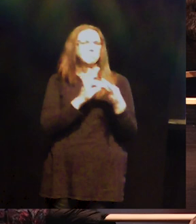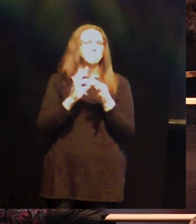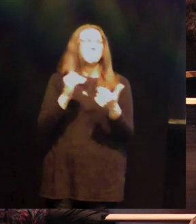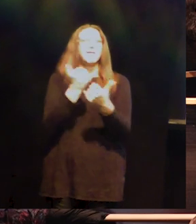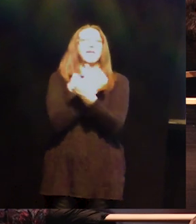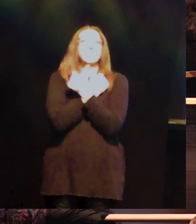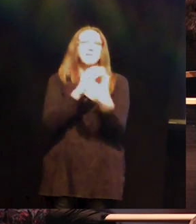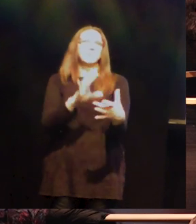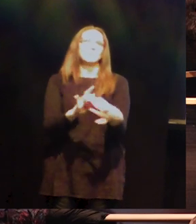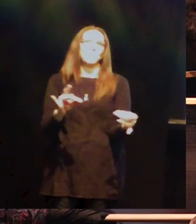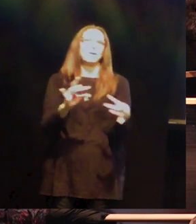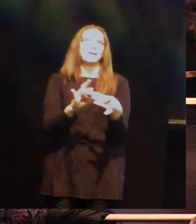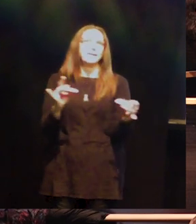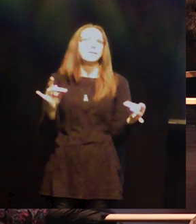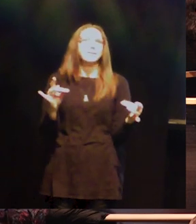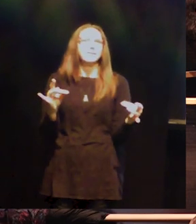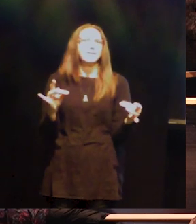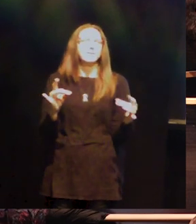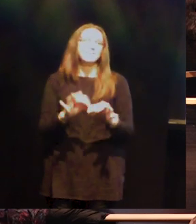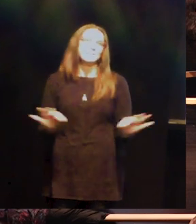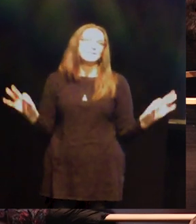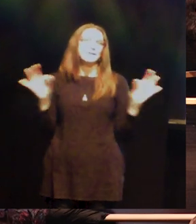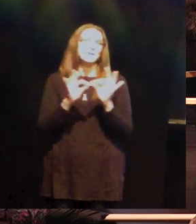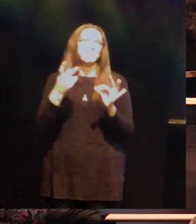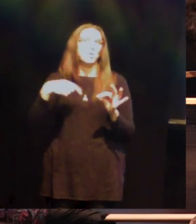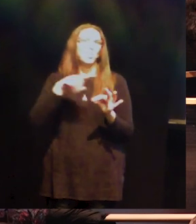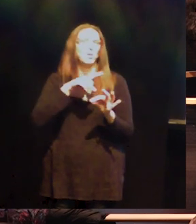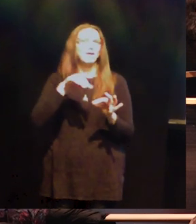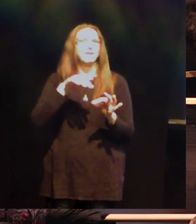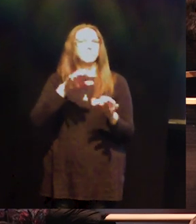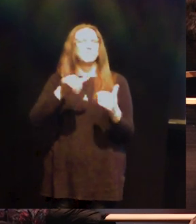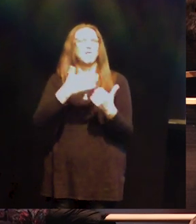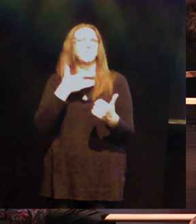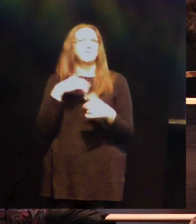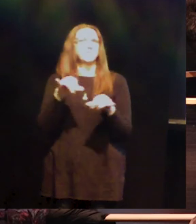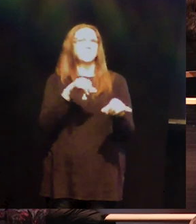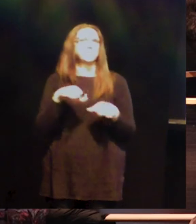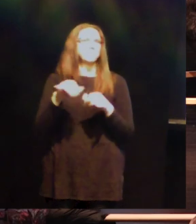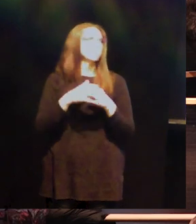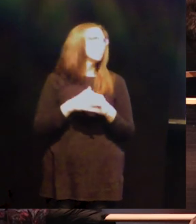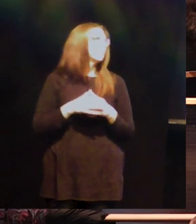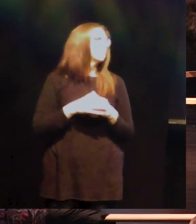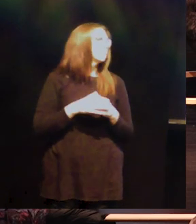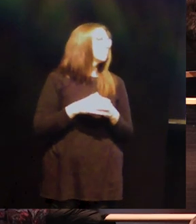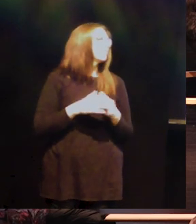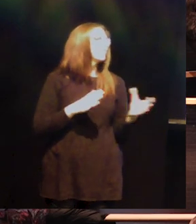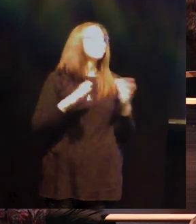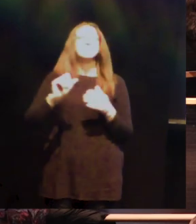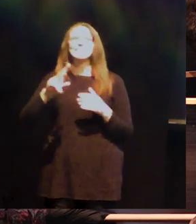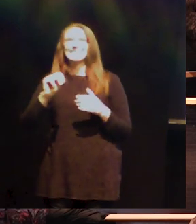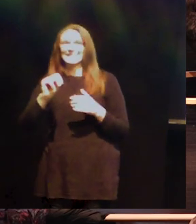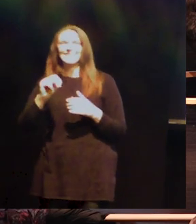universality of what we're trying to do here, is important that we all walk away with that feeling. Mm-hmm. And ultimately,